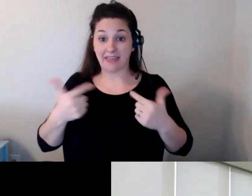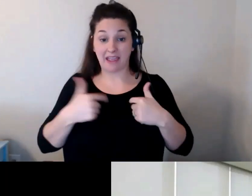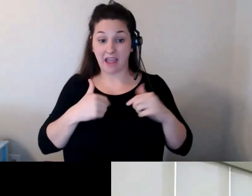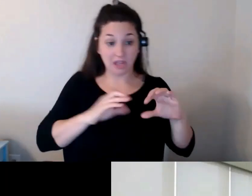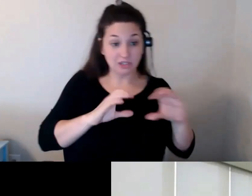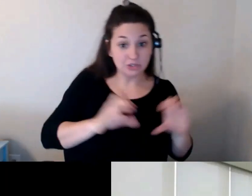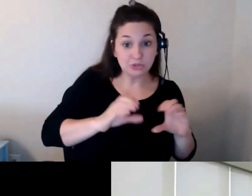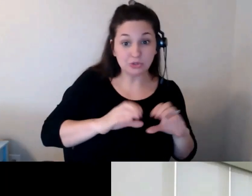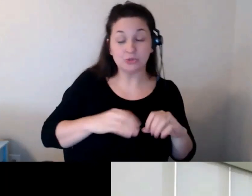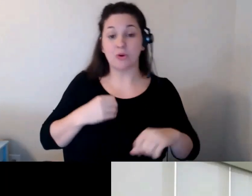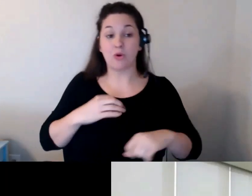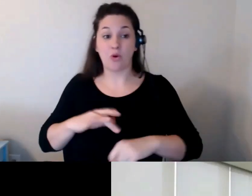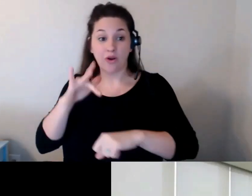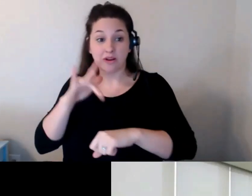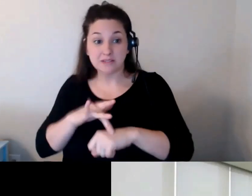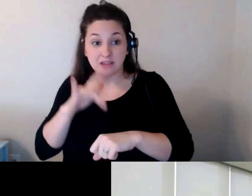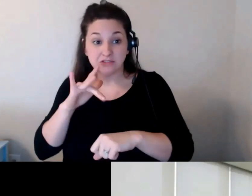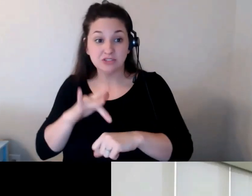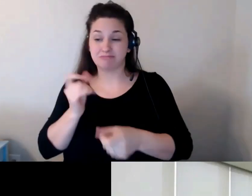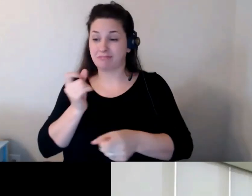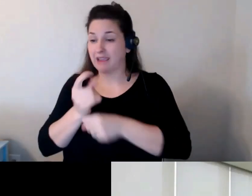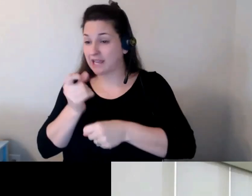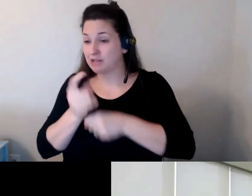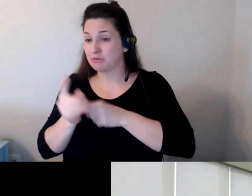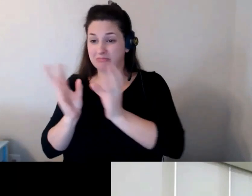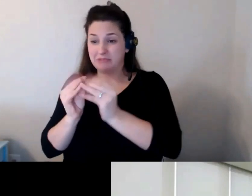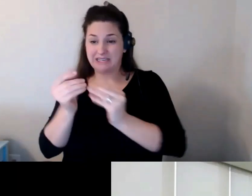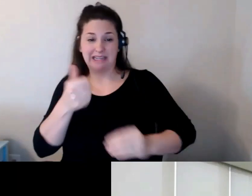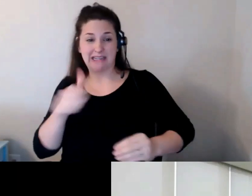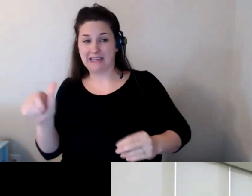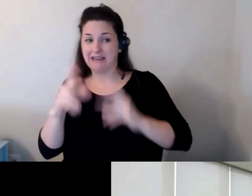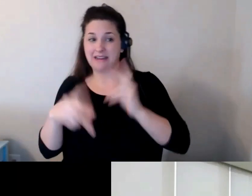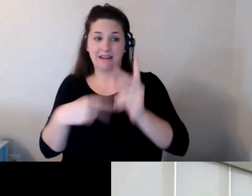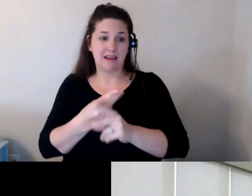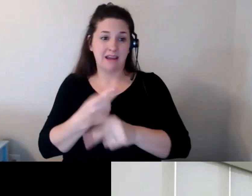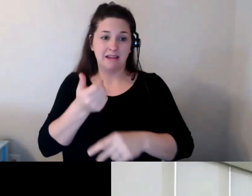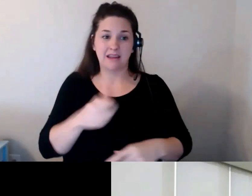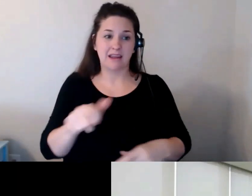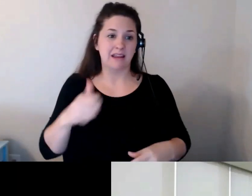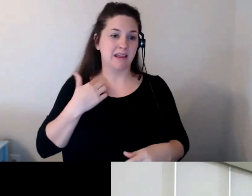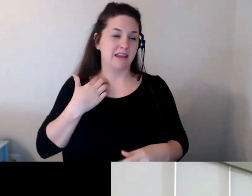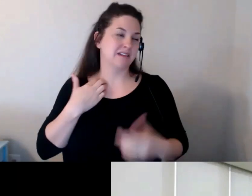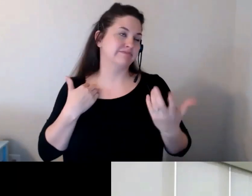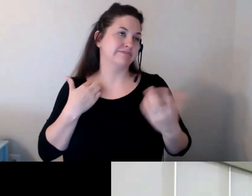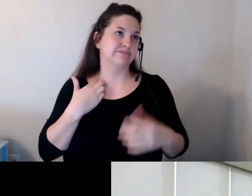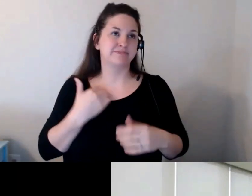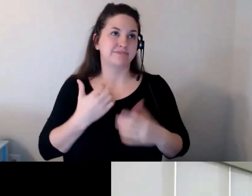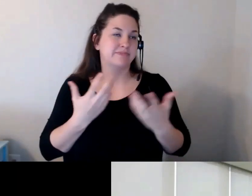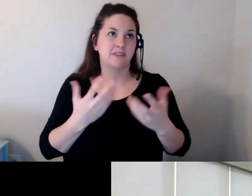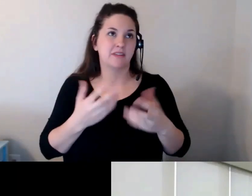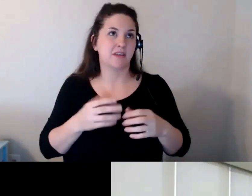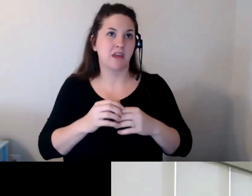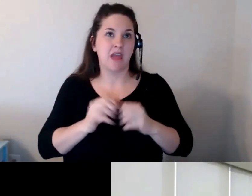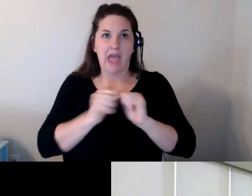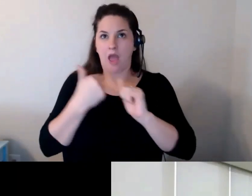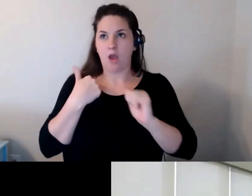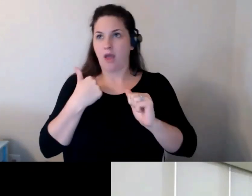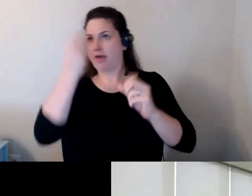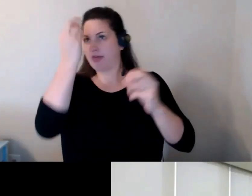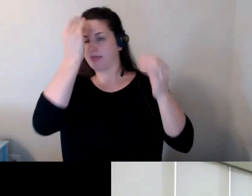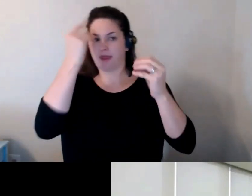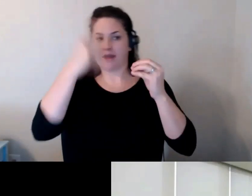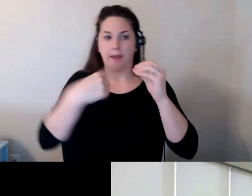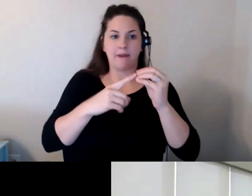to an annual meeting or any meeting, or really any ways that we're thinking about